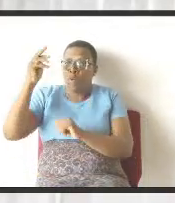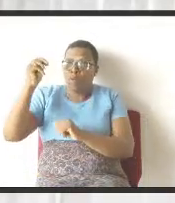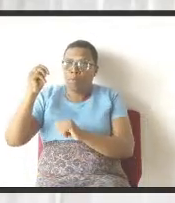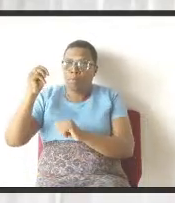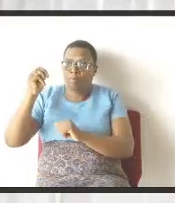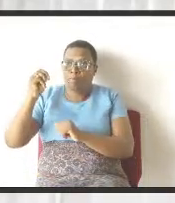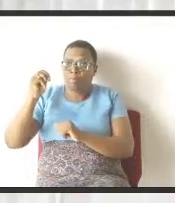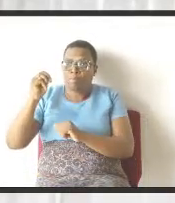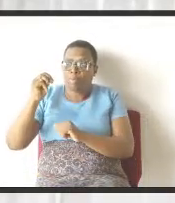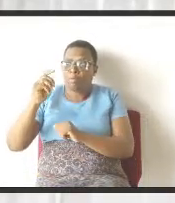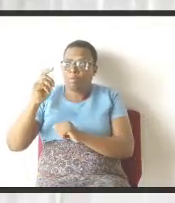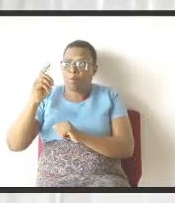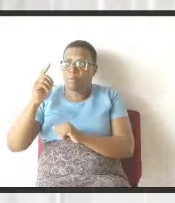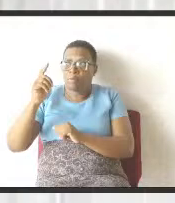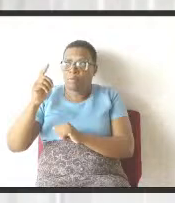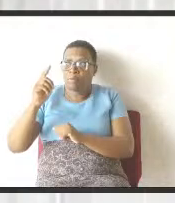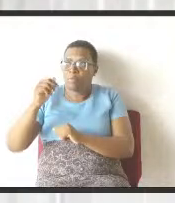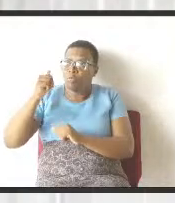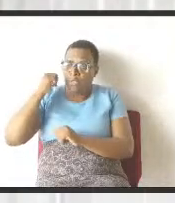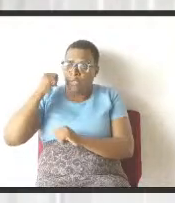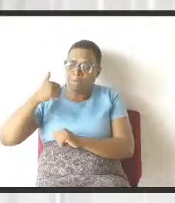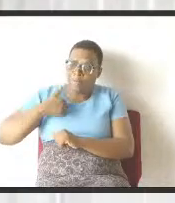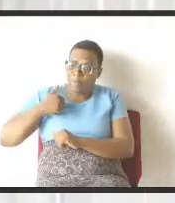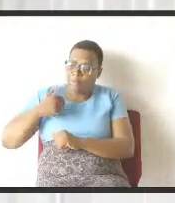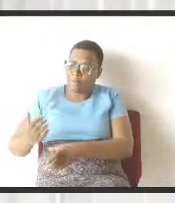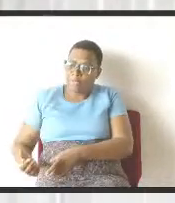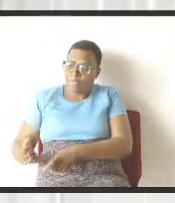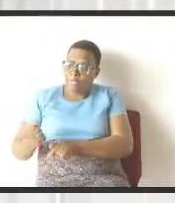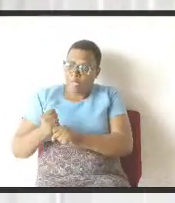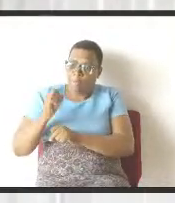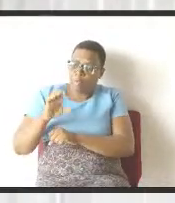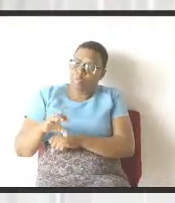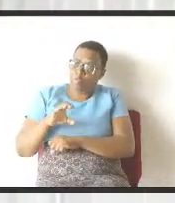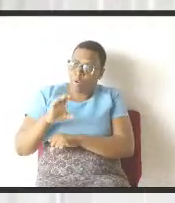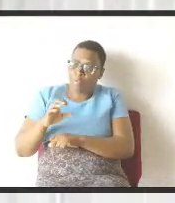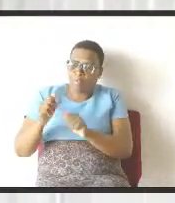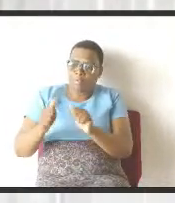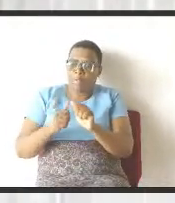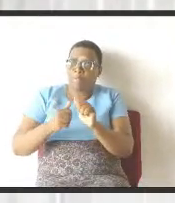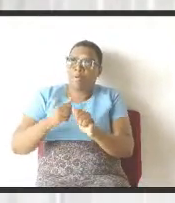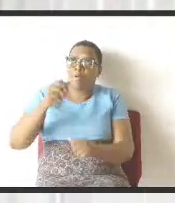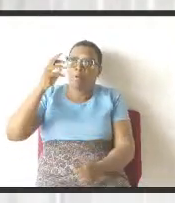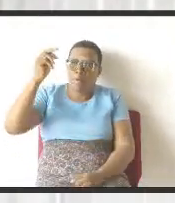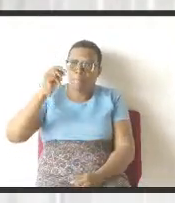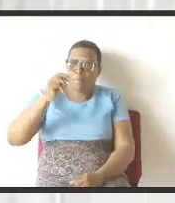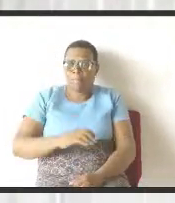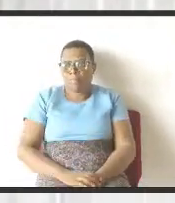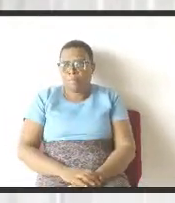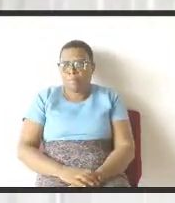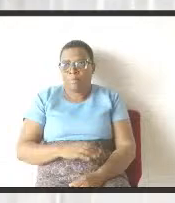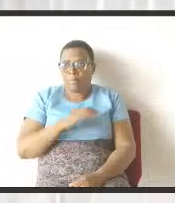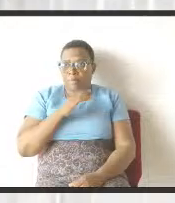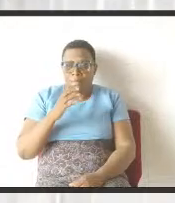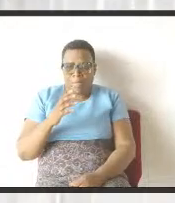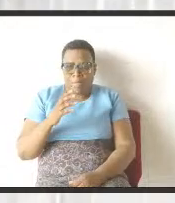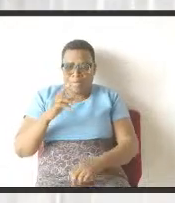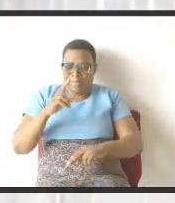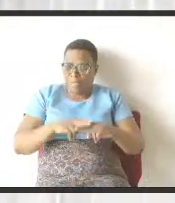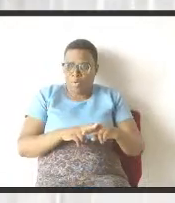Deny himself. He has to take up his what? Cross. And sit down? No. And